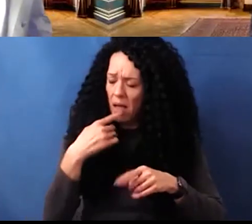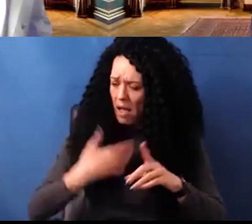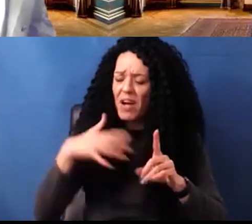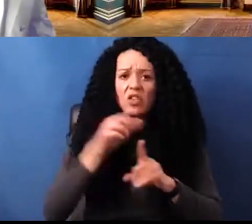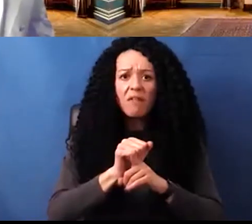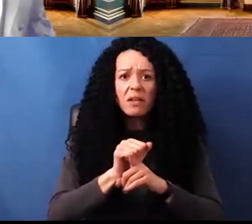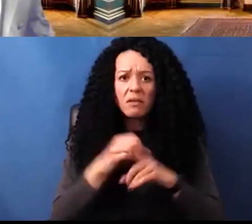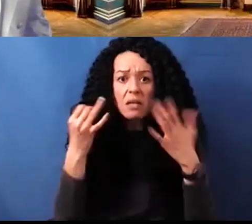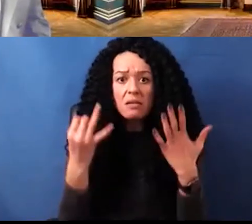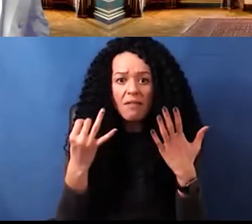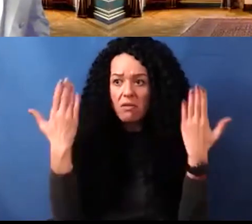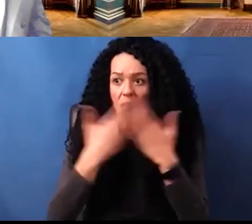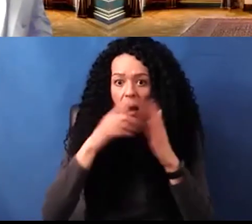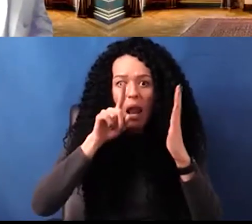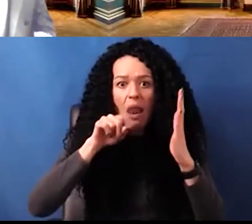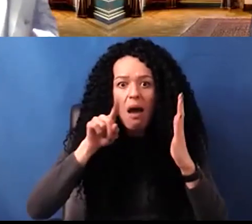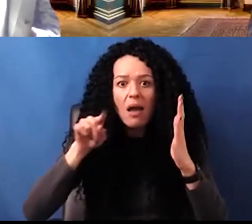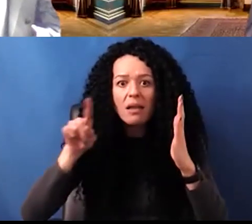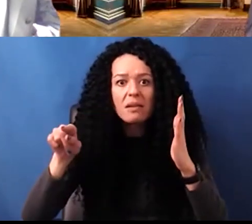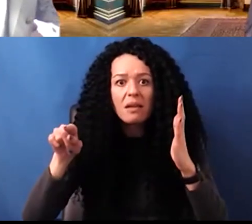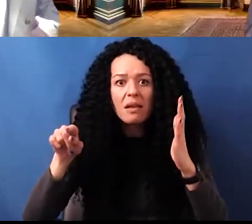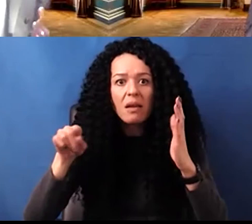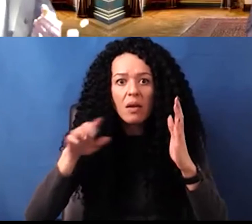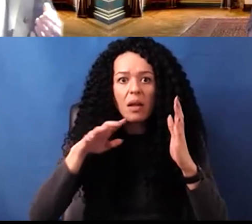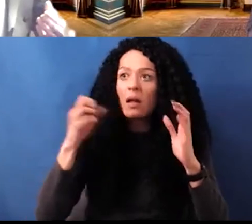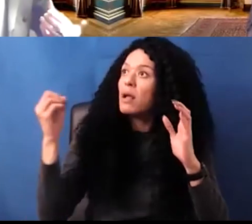discovered 7 dark lines crossing